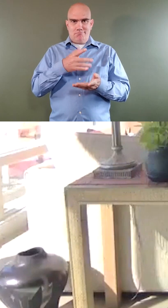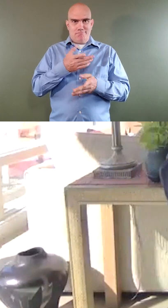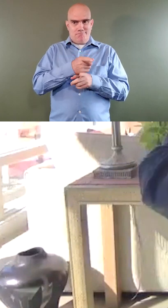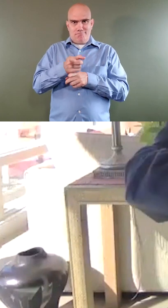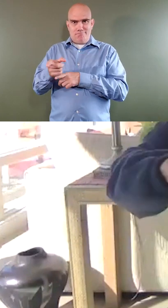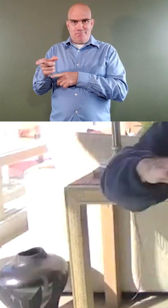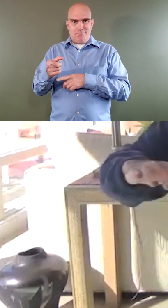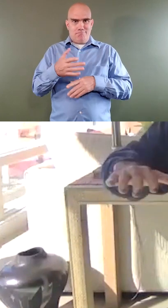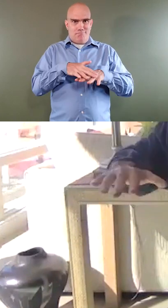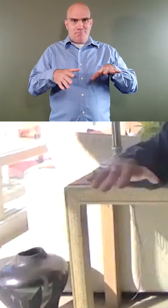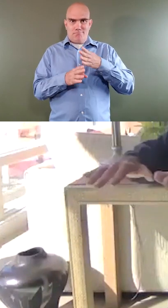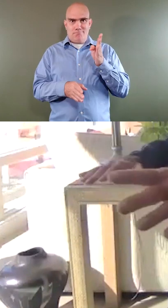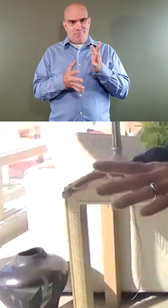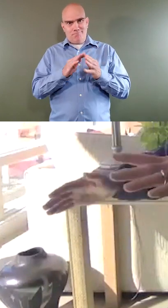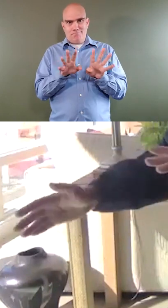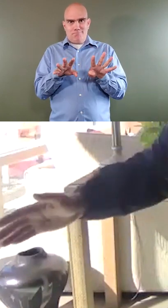motifs.